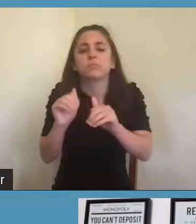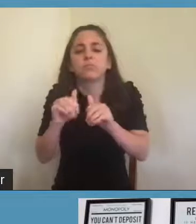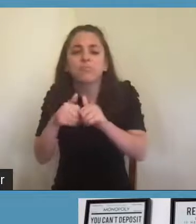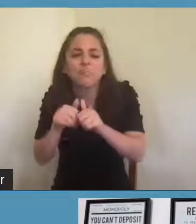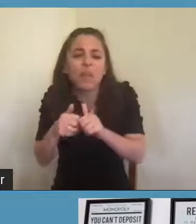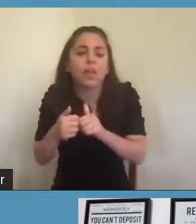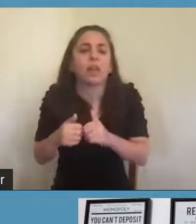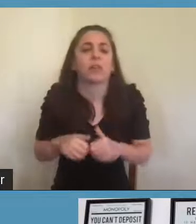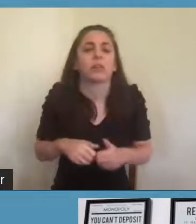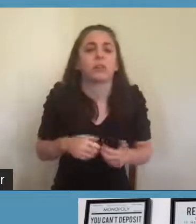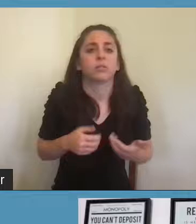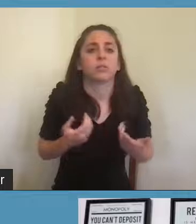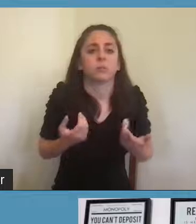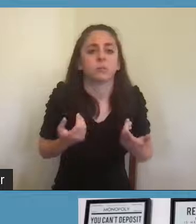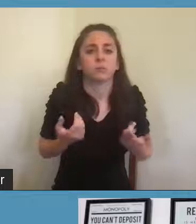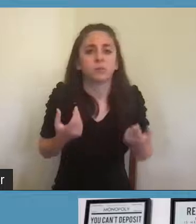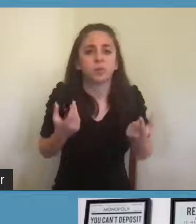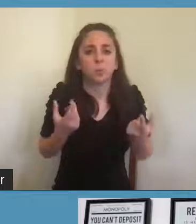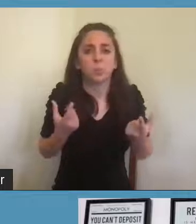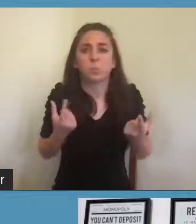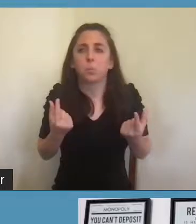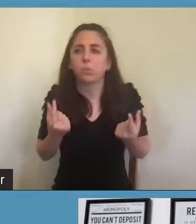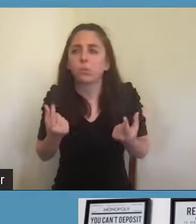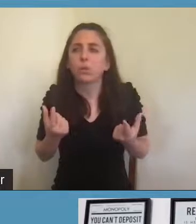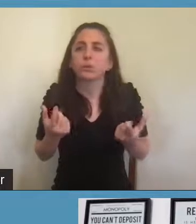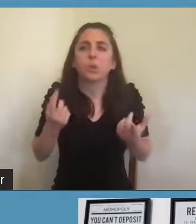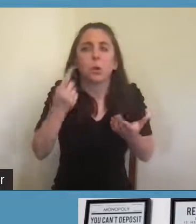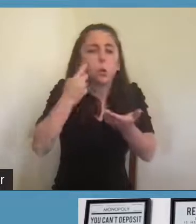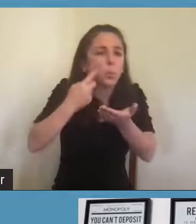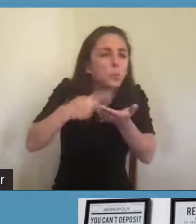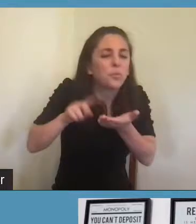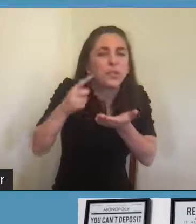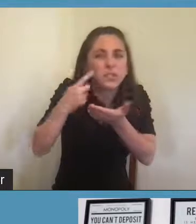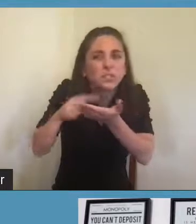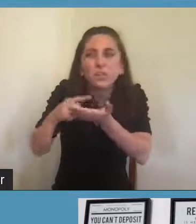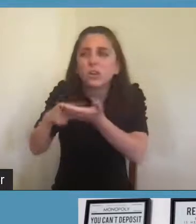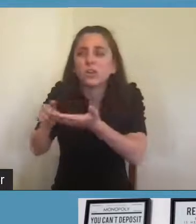research earlier in our process? That's a good one.